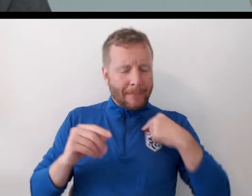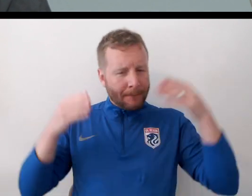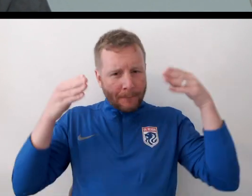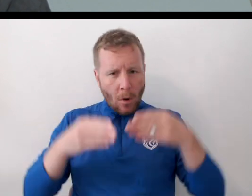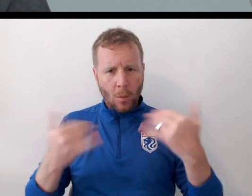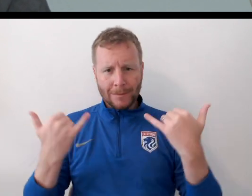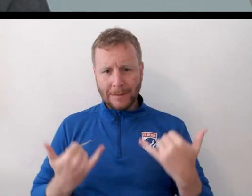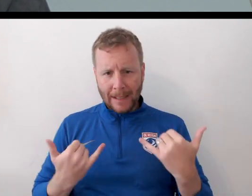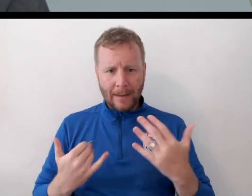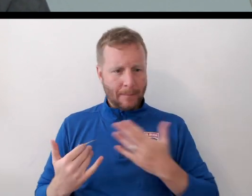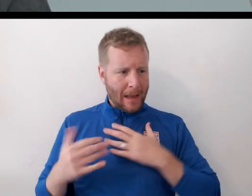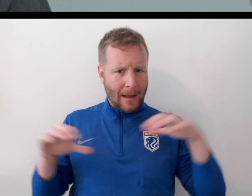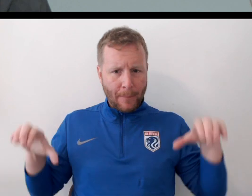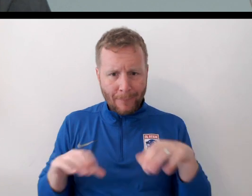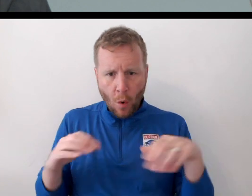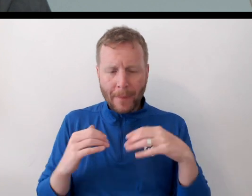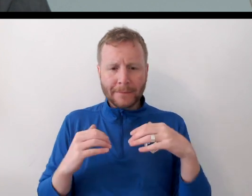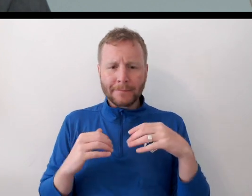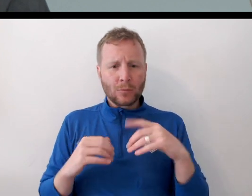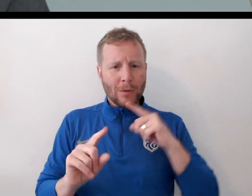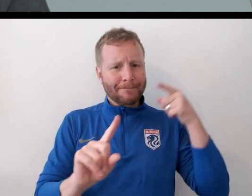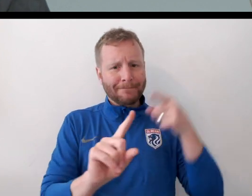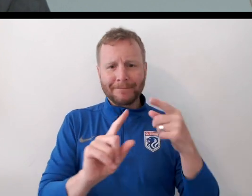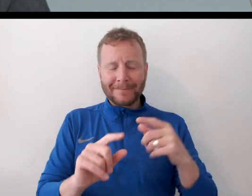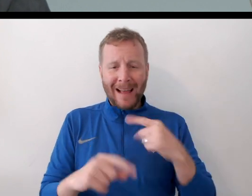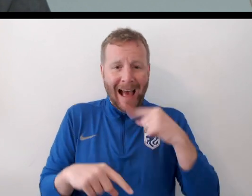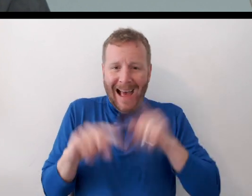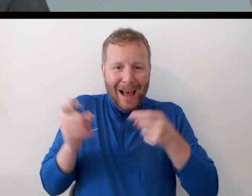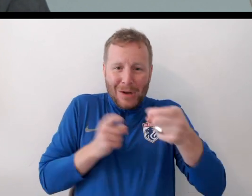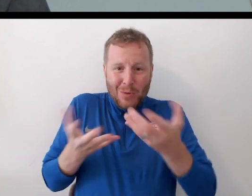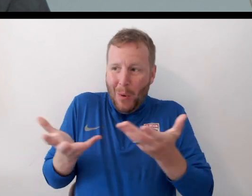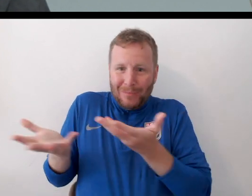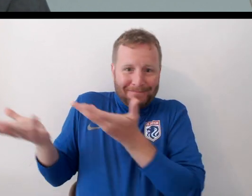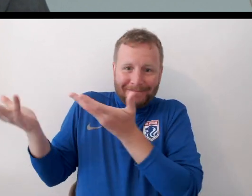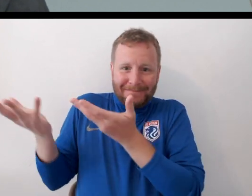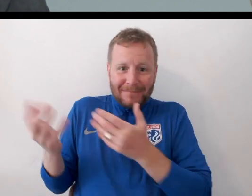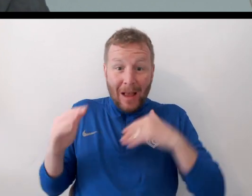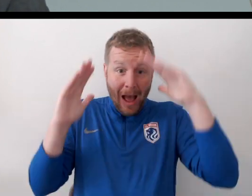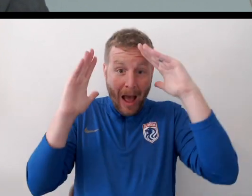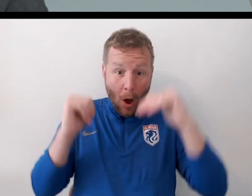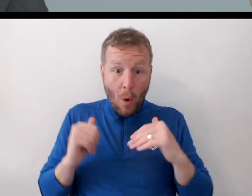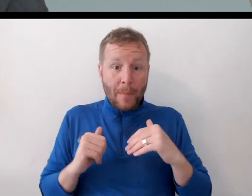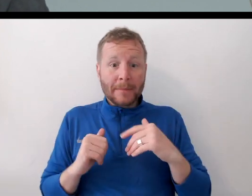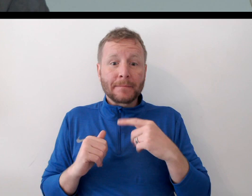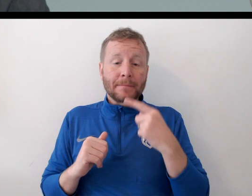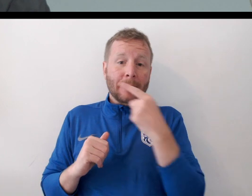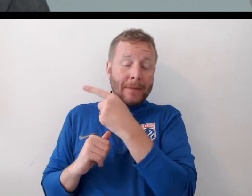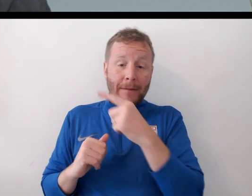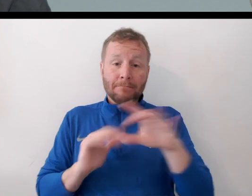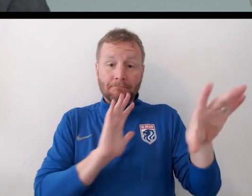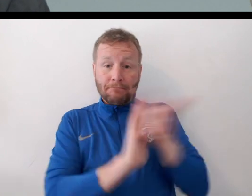just had to focus on the rain and my performances, and ultimately it's kind of out of my control at this point. I mean, obviously I hope Vladko and the